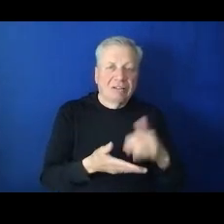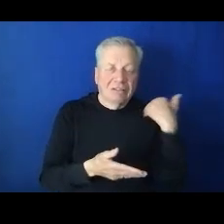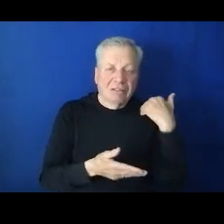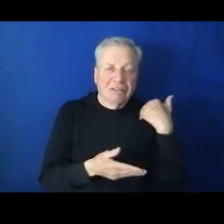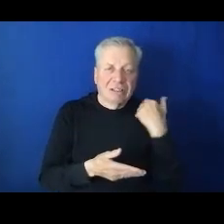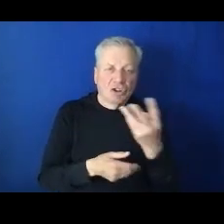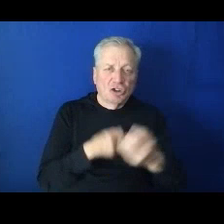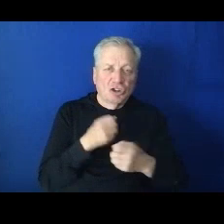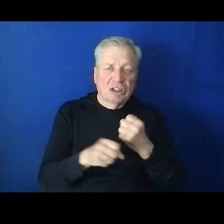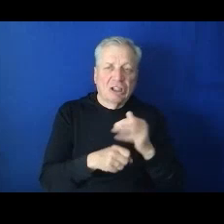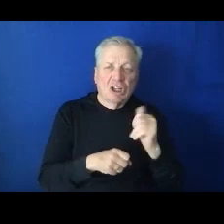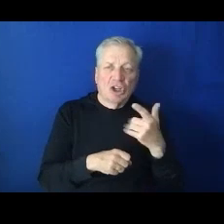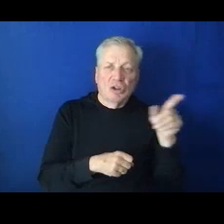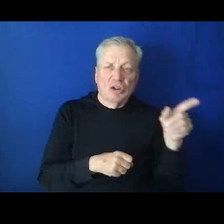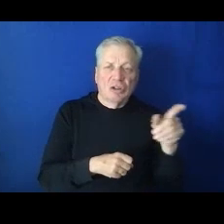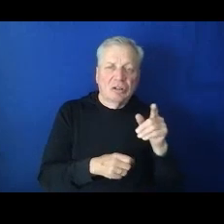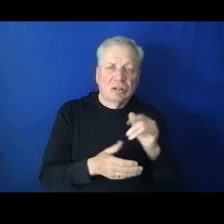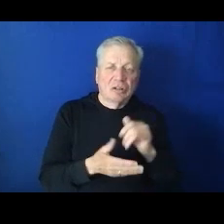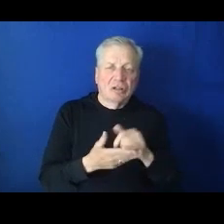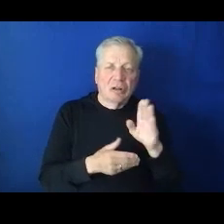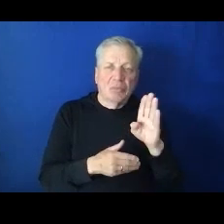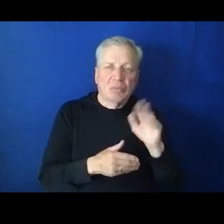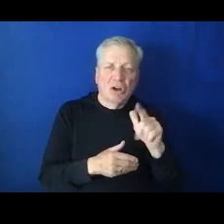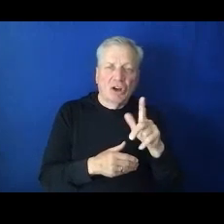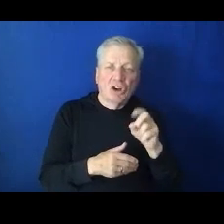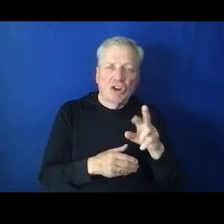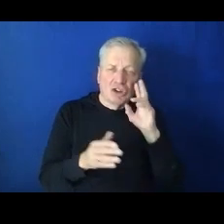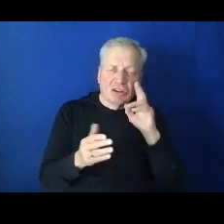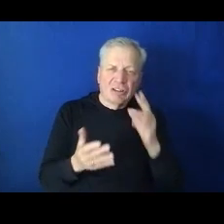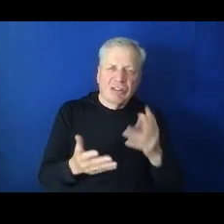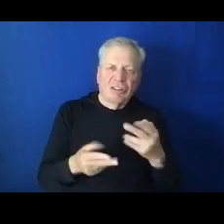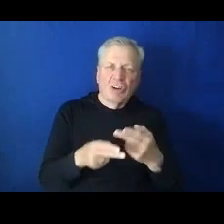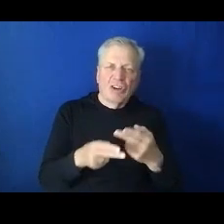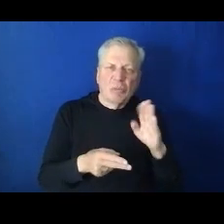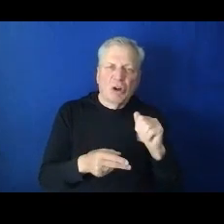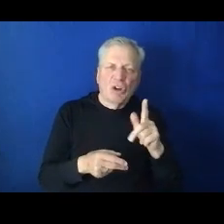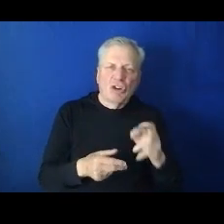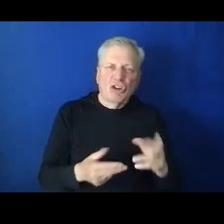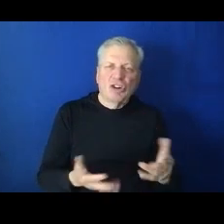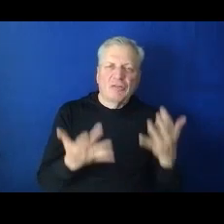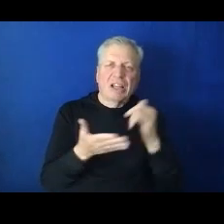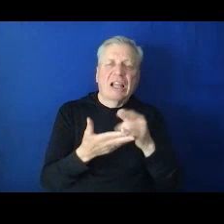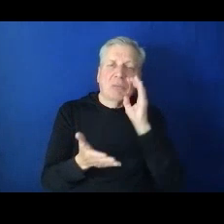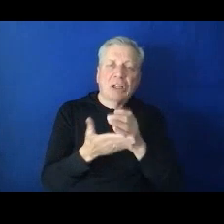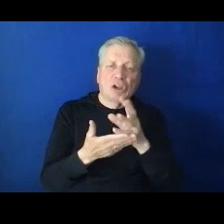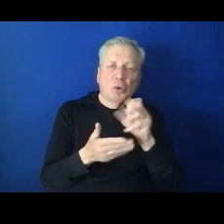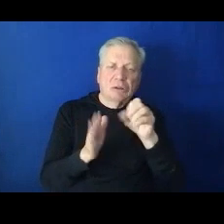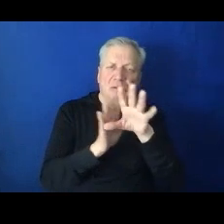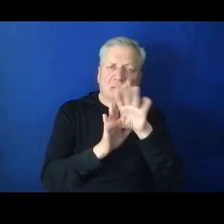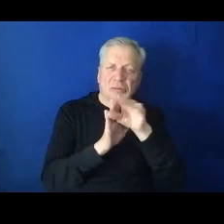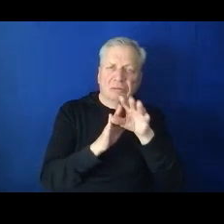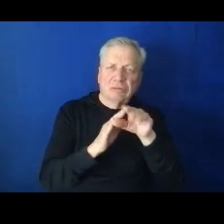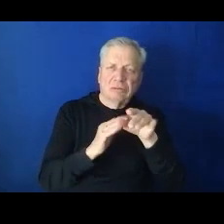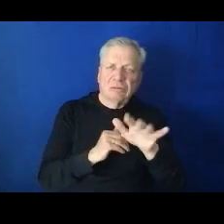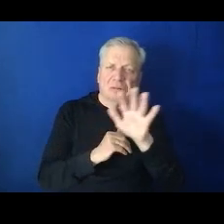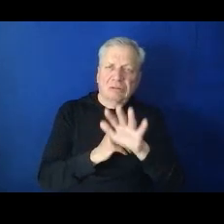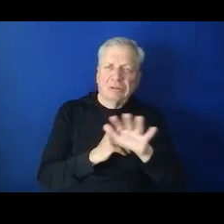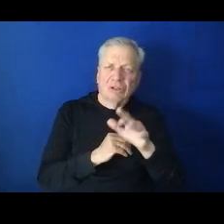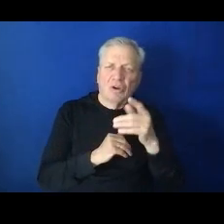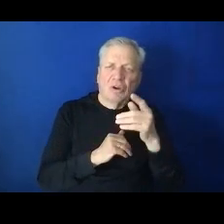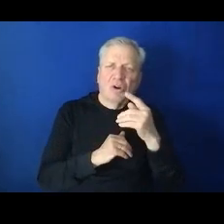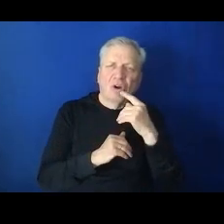years ago, the alder fire. That picture that was taken, it's one of those,